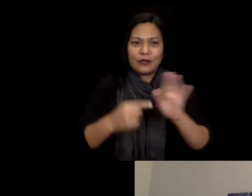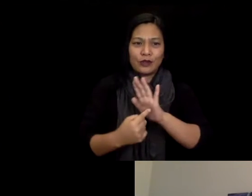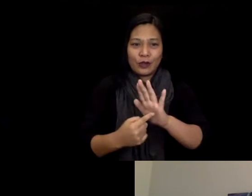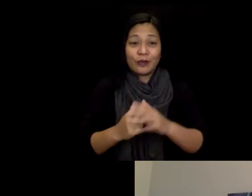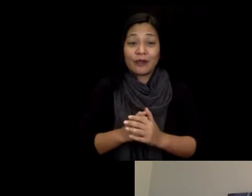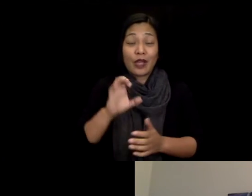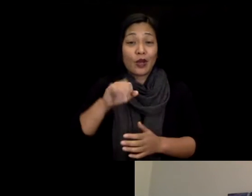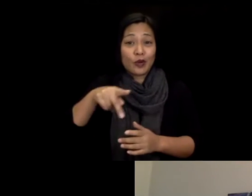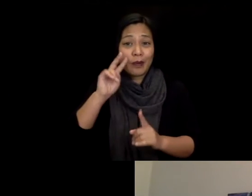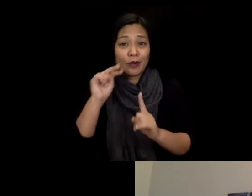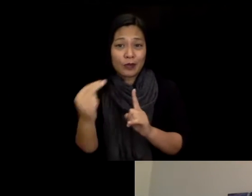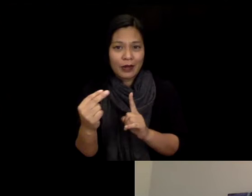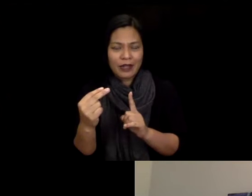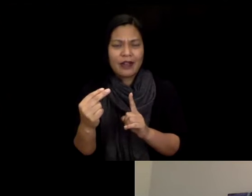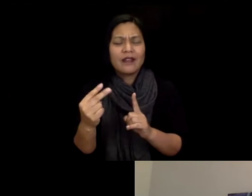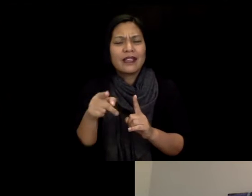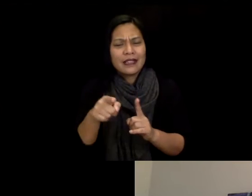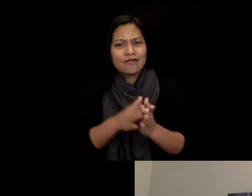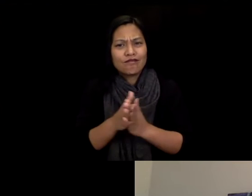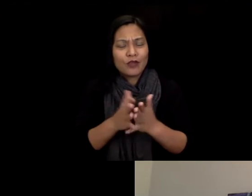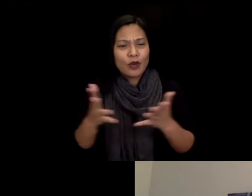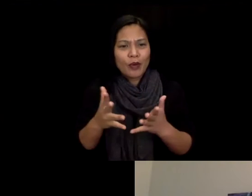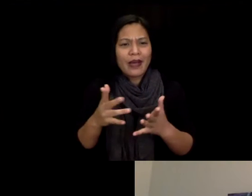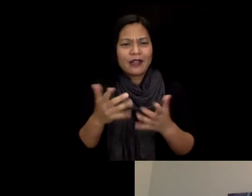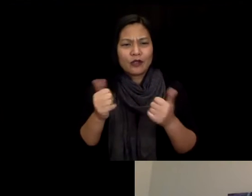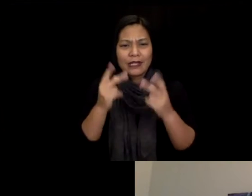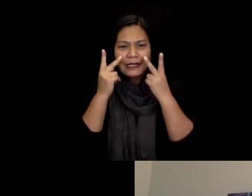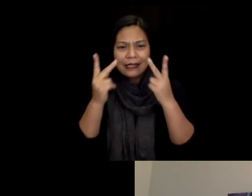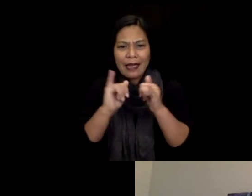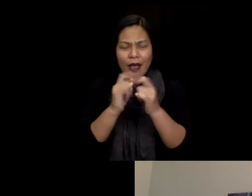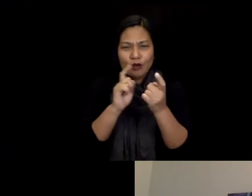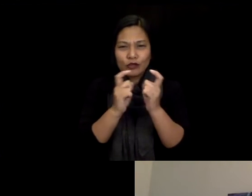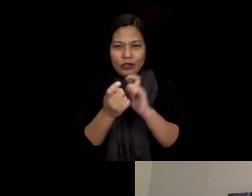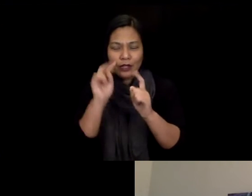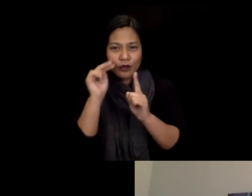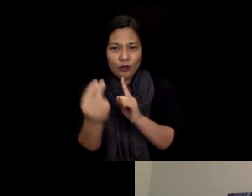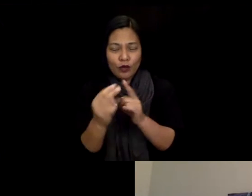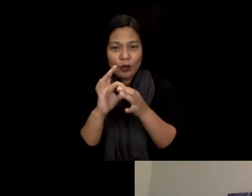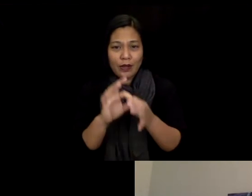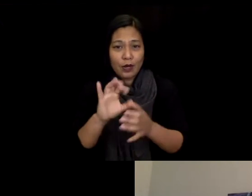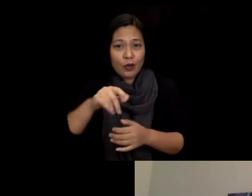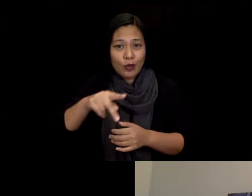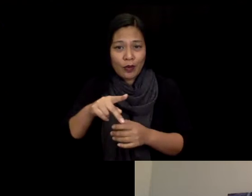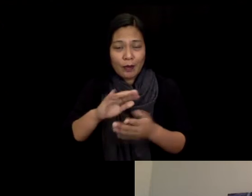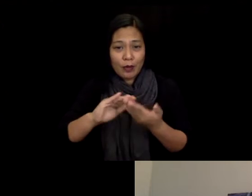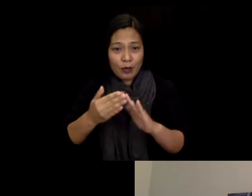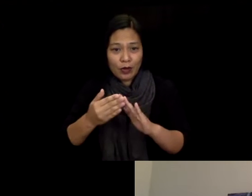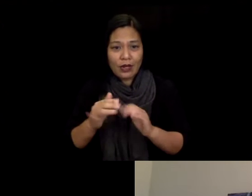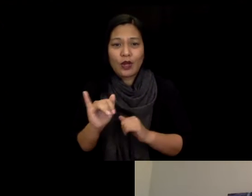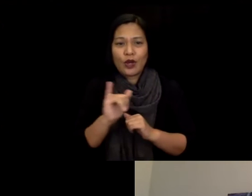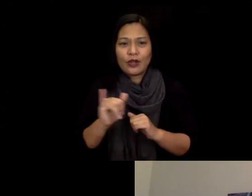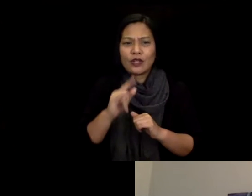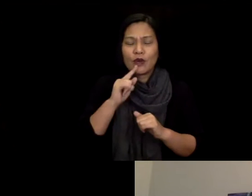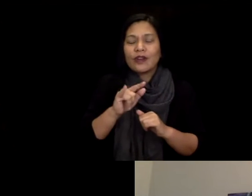he is interested in the transformative possibilities of CRIP community building and accessible curatorial practices